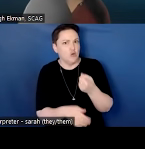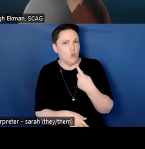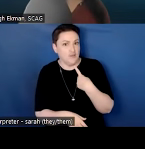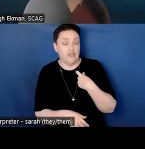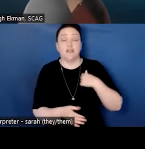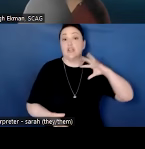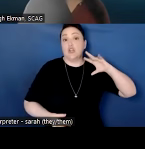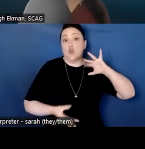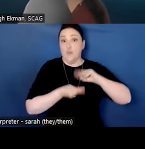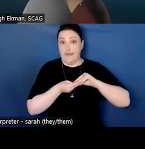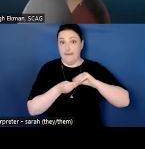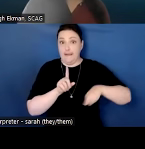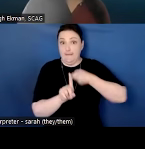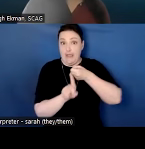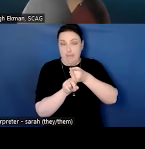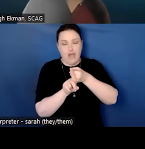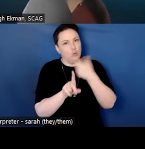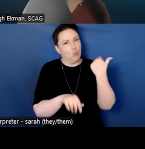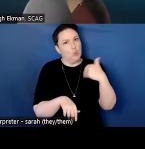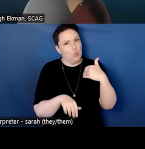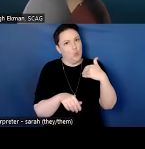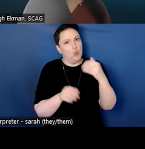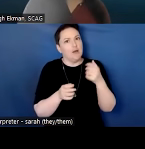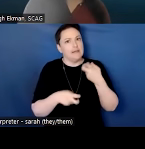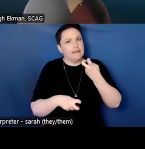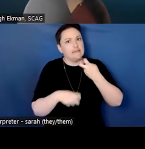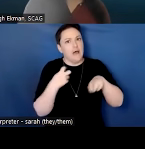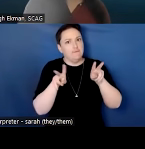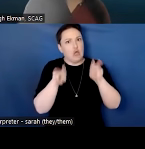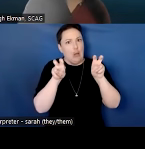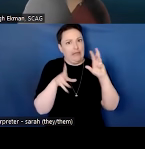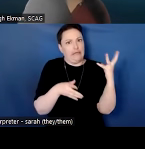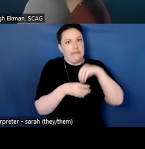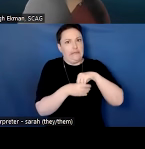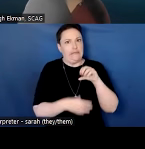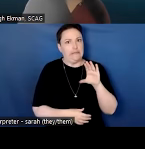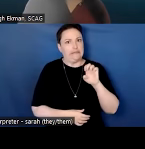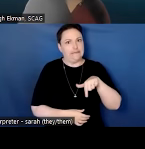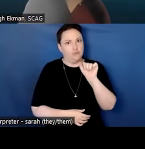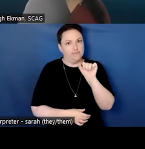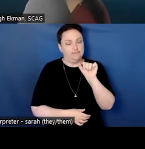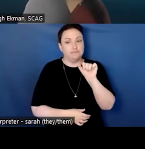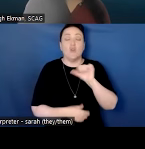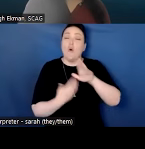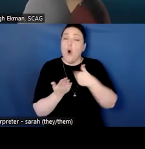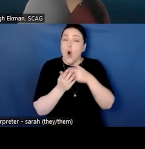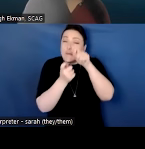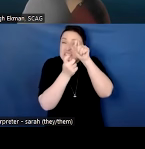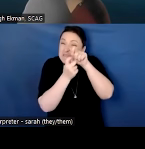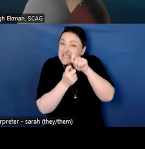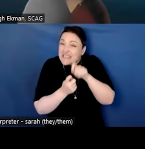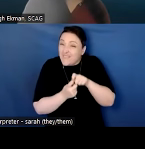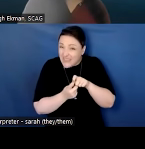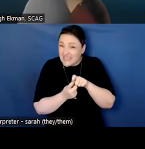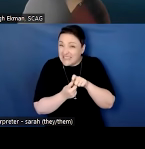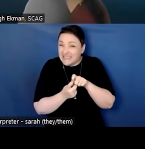impacts is one of the toughest topics in CEQA. without the specifics, it's hard to say, but there